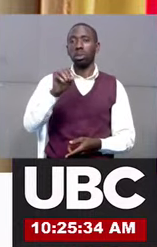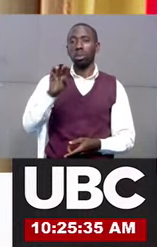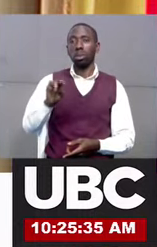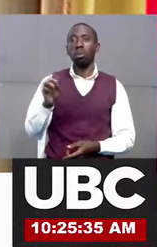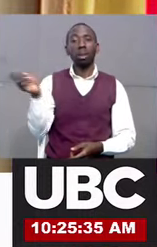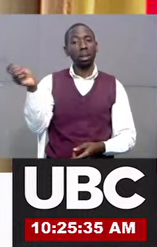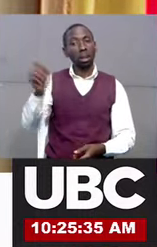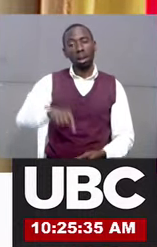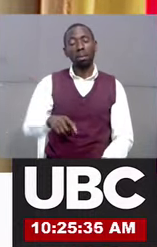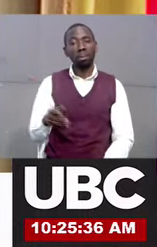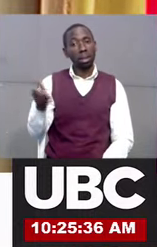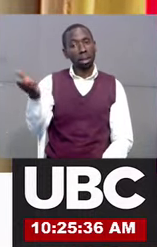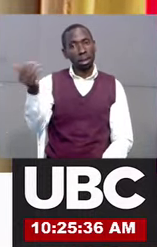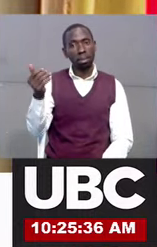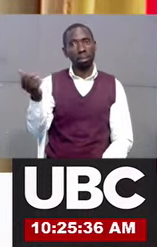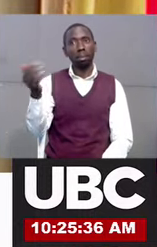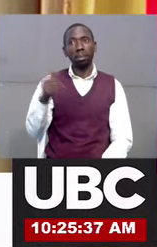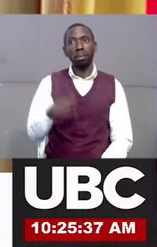see.